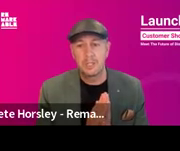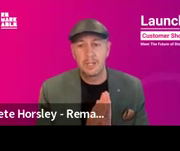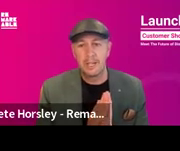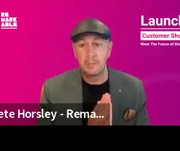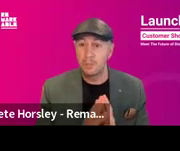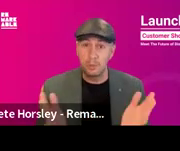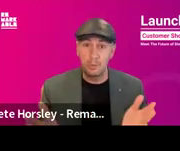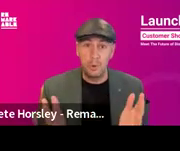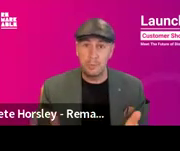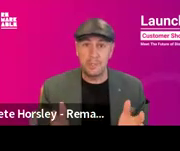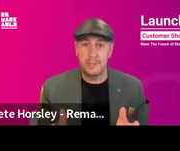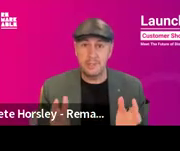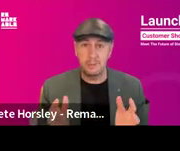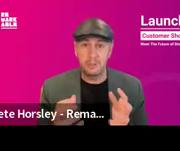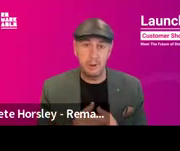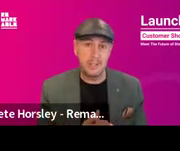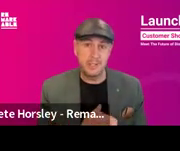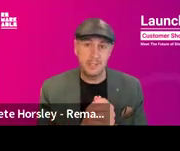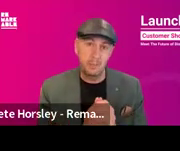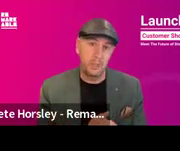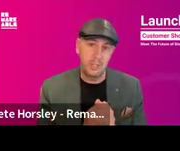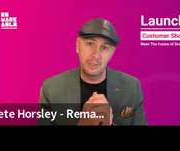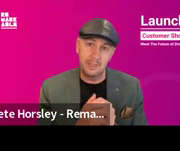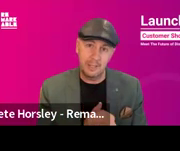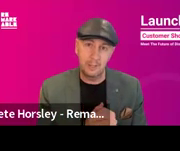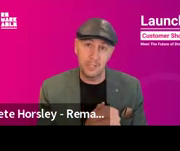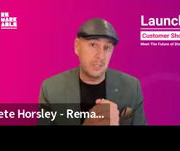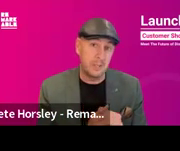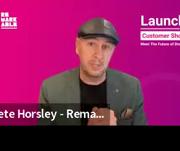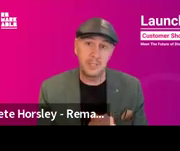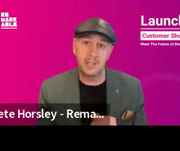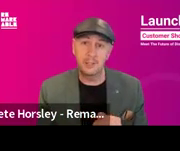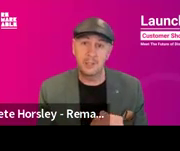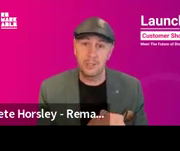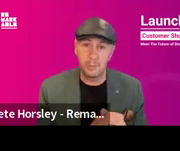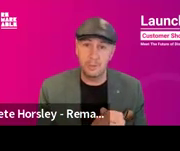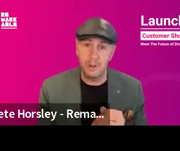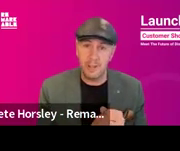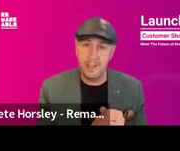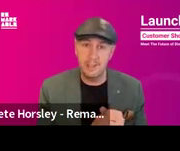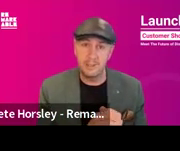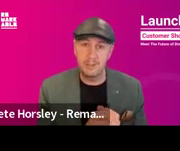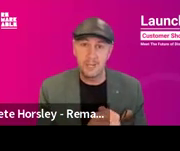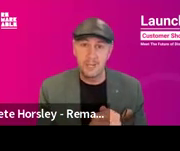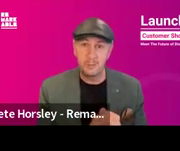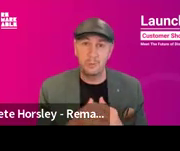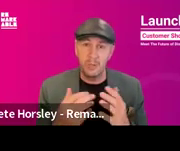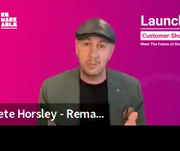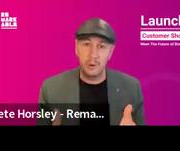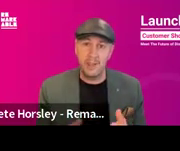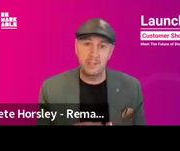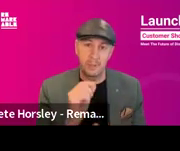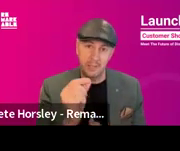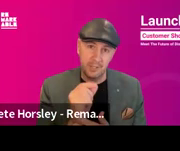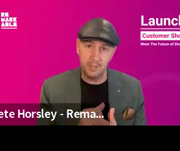watch. You represent some of the greatest emerging technology, disability technology in the world right now. So we're